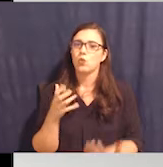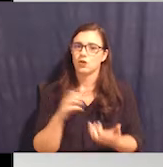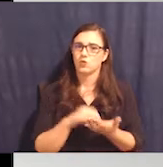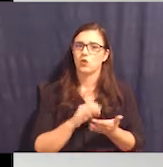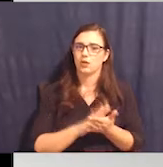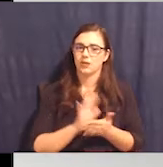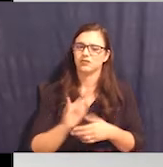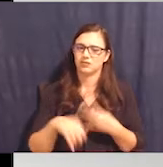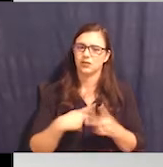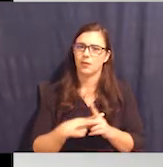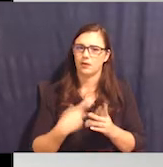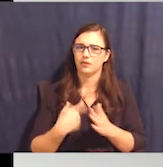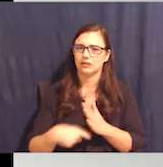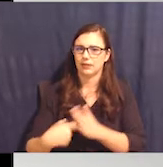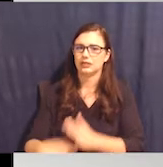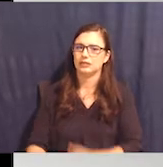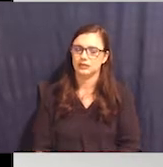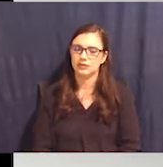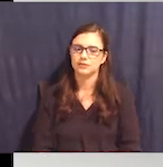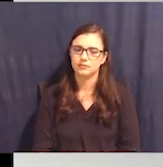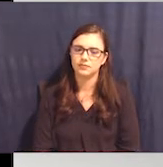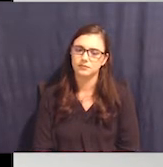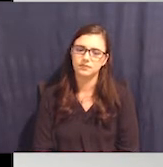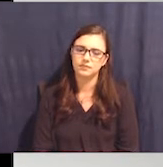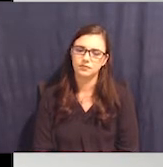to want to document these sorts of expenses.